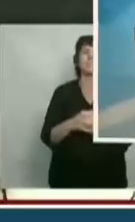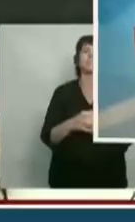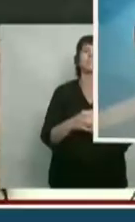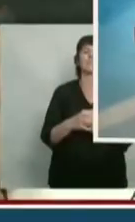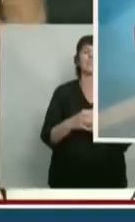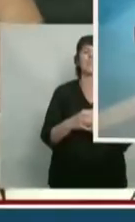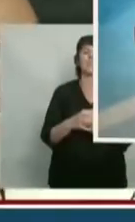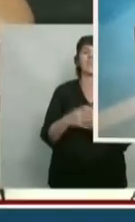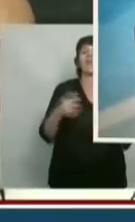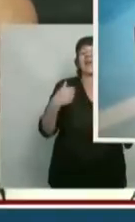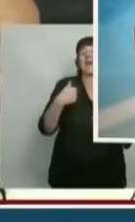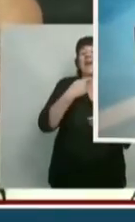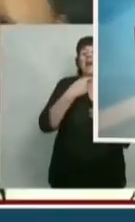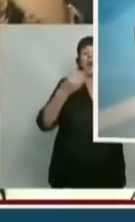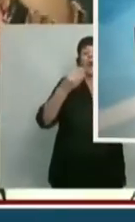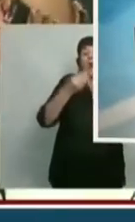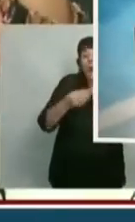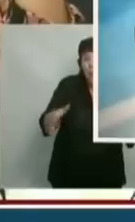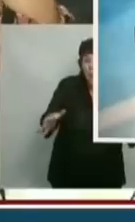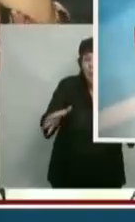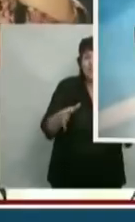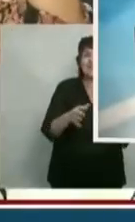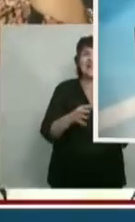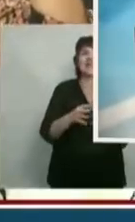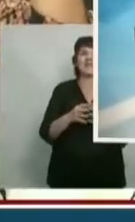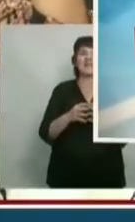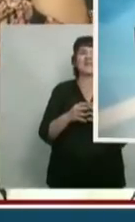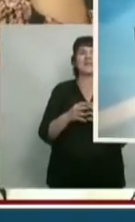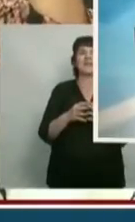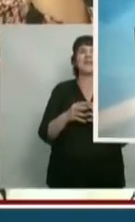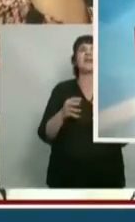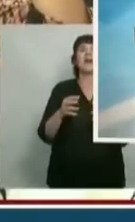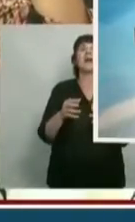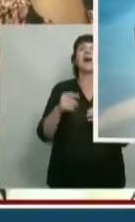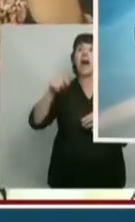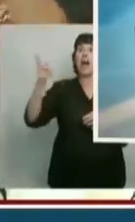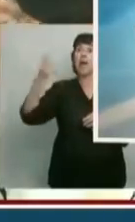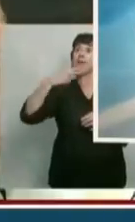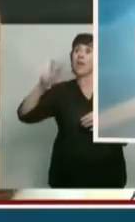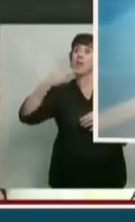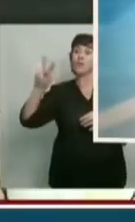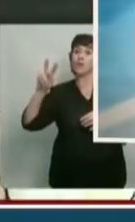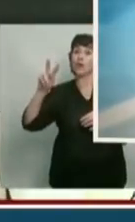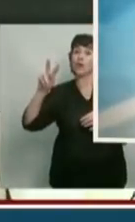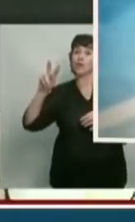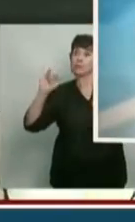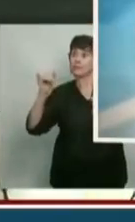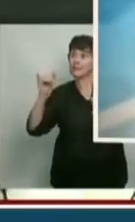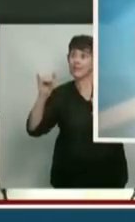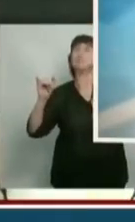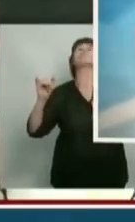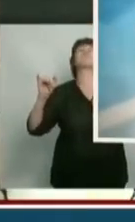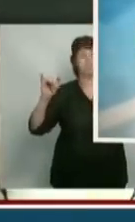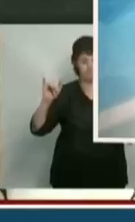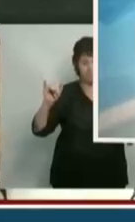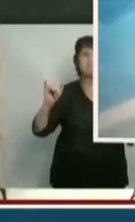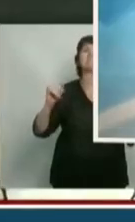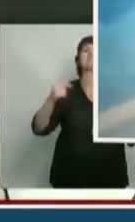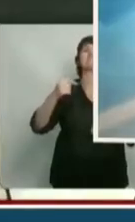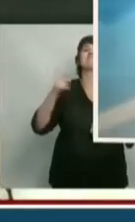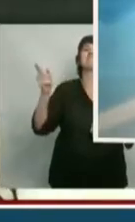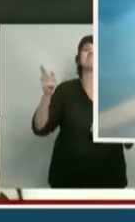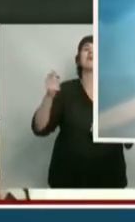first orator was the former president of Brazil, Dilma Rousseff, and she was putting emphasis in the situation of